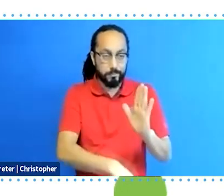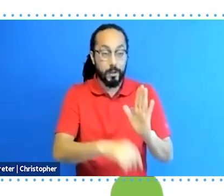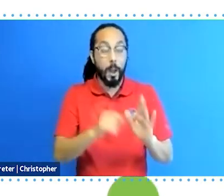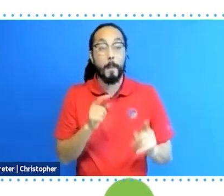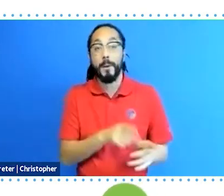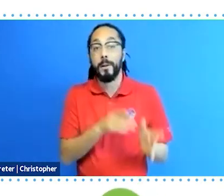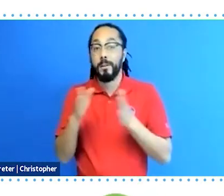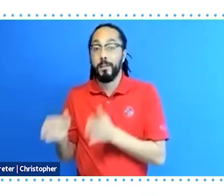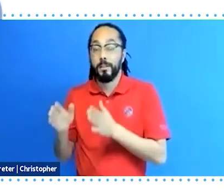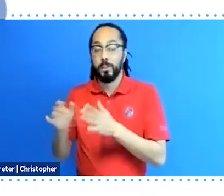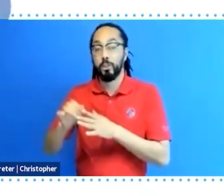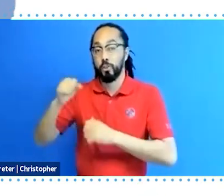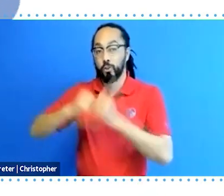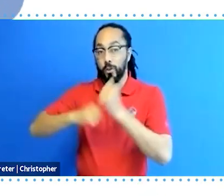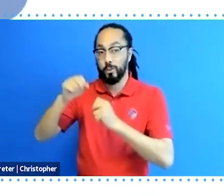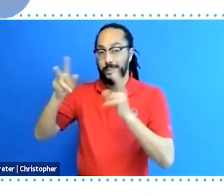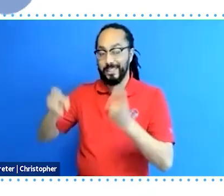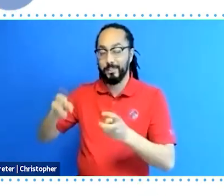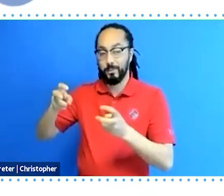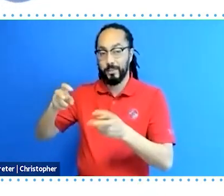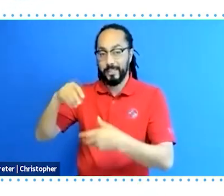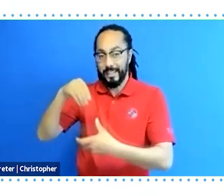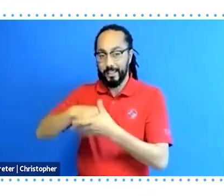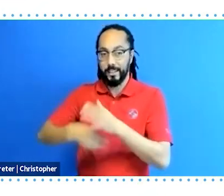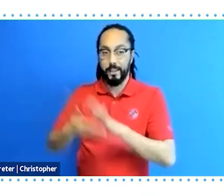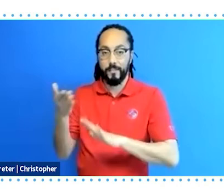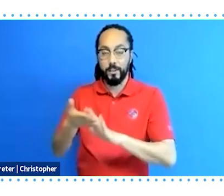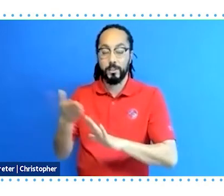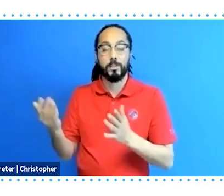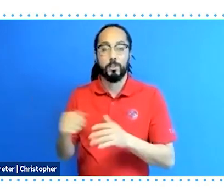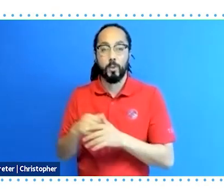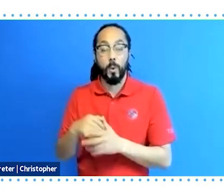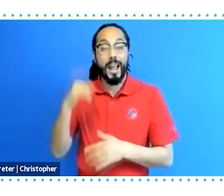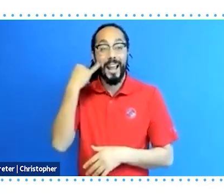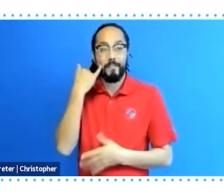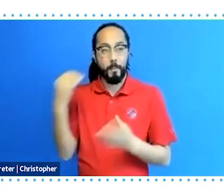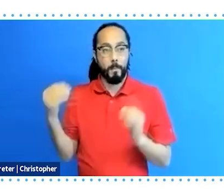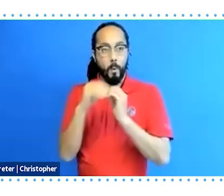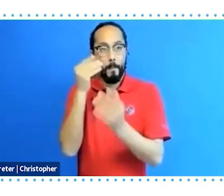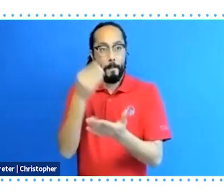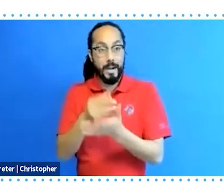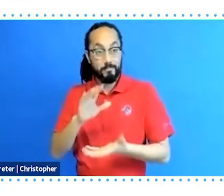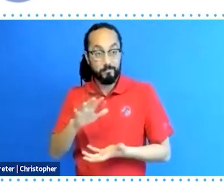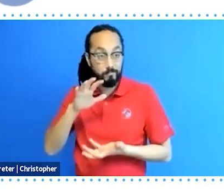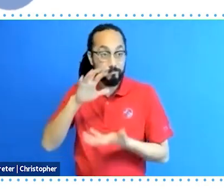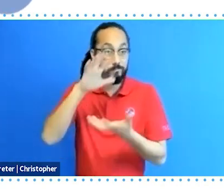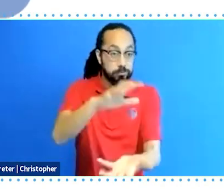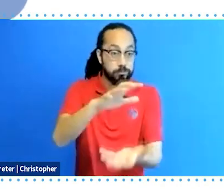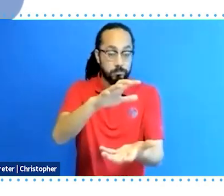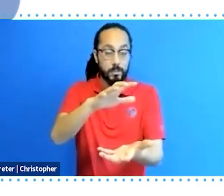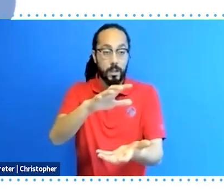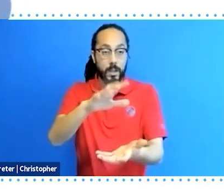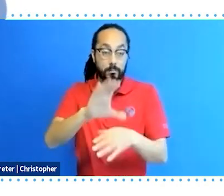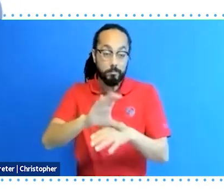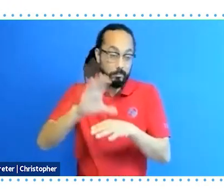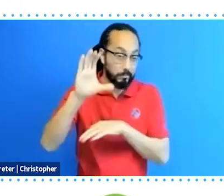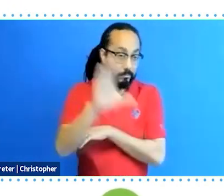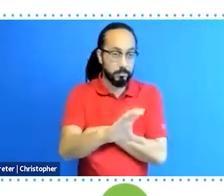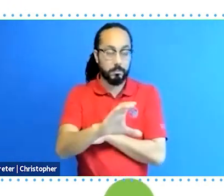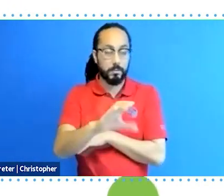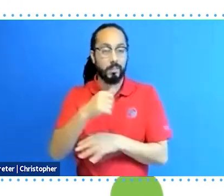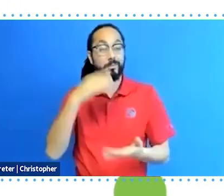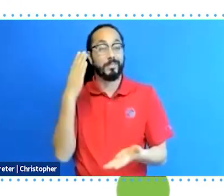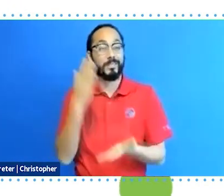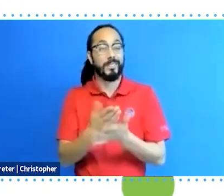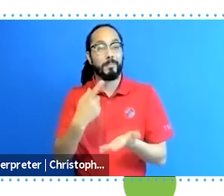Is it the case that if we funded this whole endeavor much better, we would stop having these conversations about why everything feels so hard